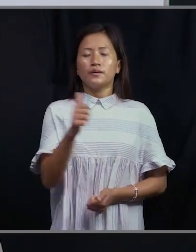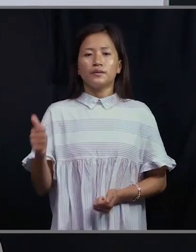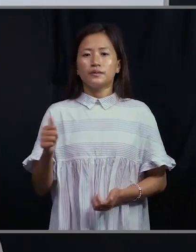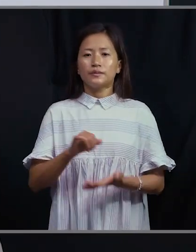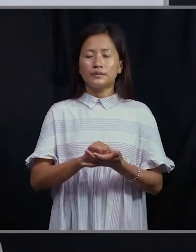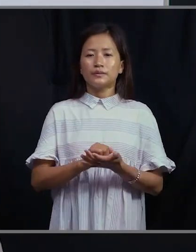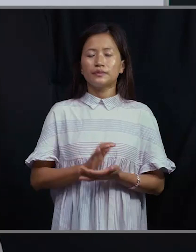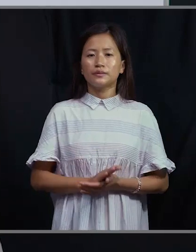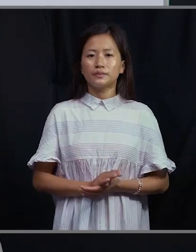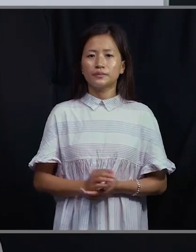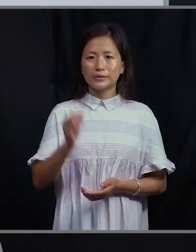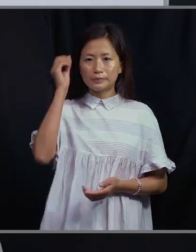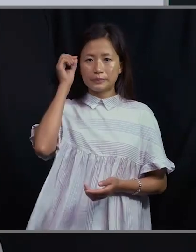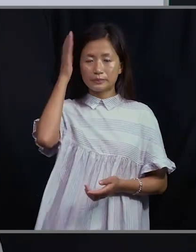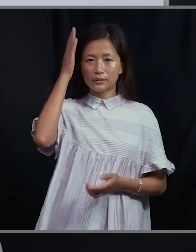again, okay, the priest